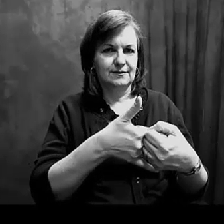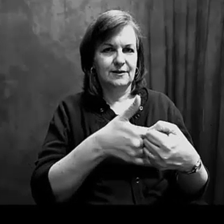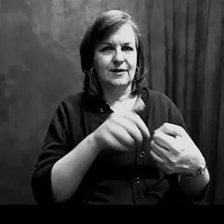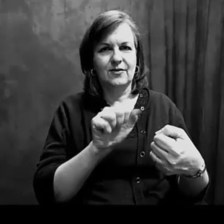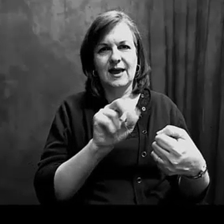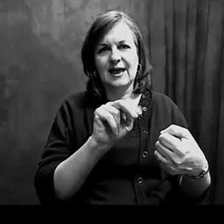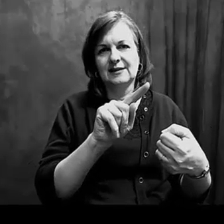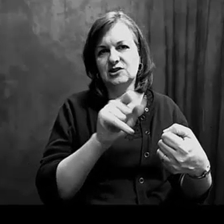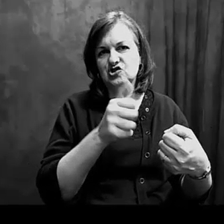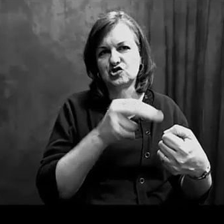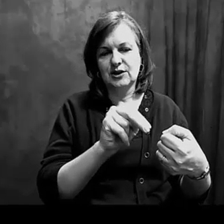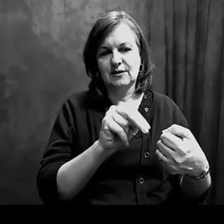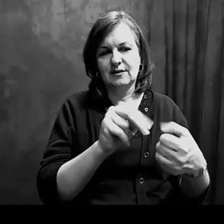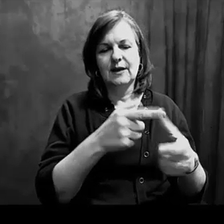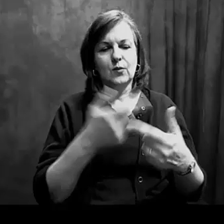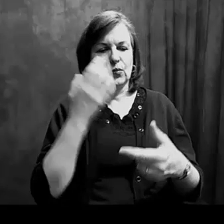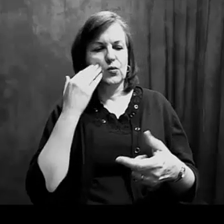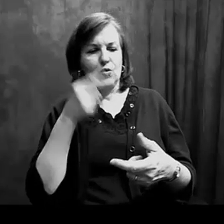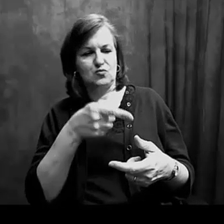destruction.